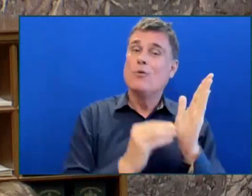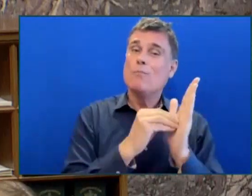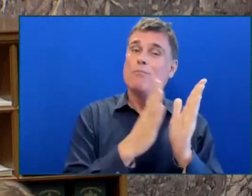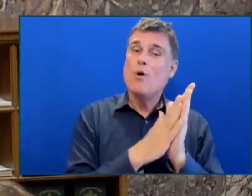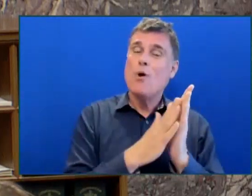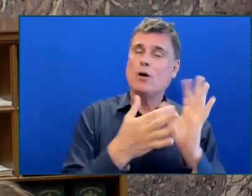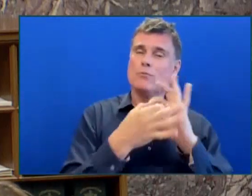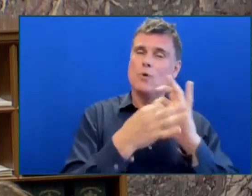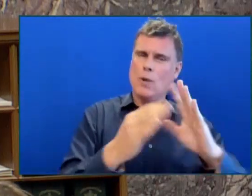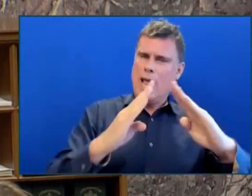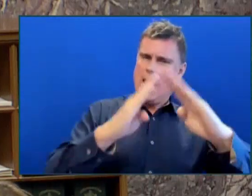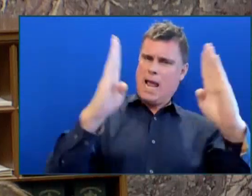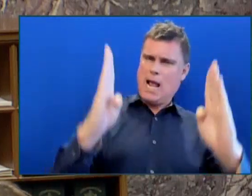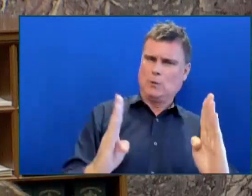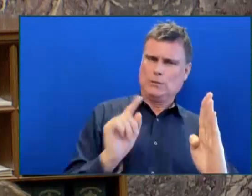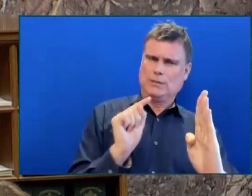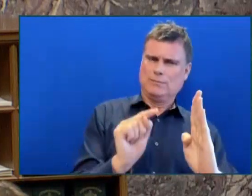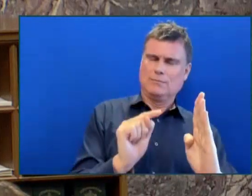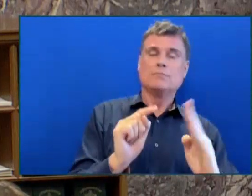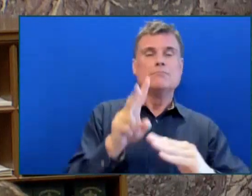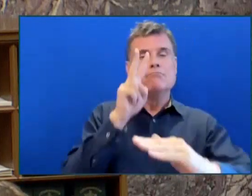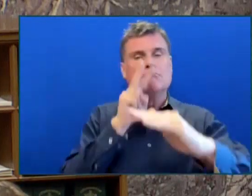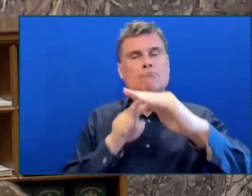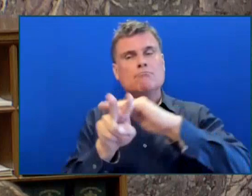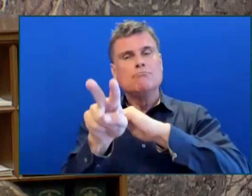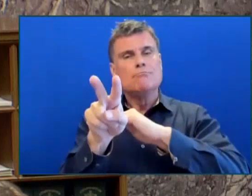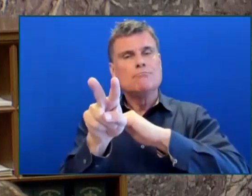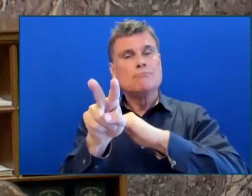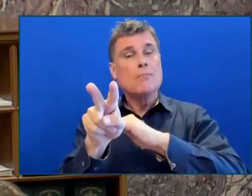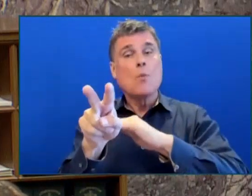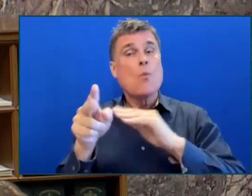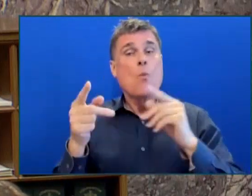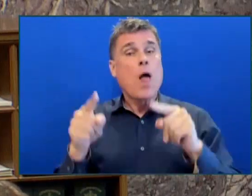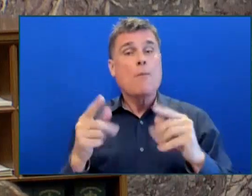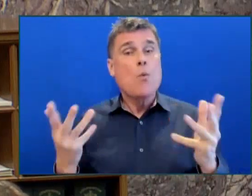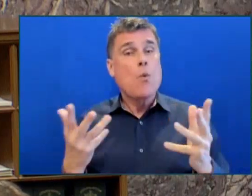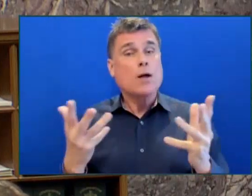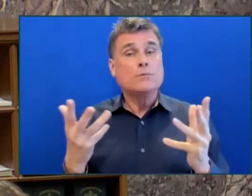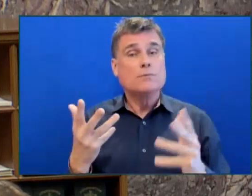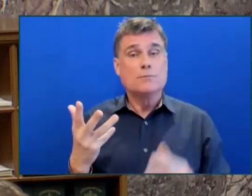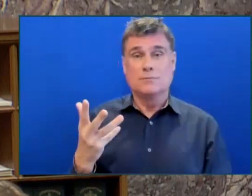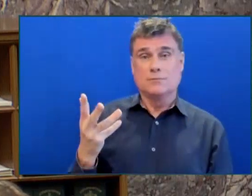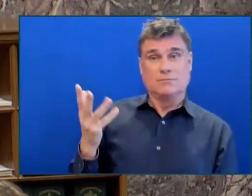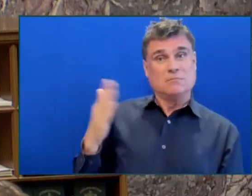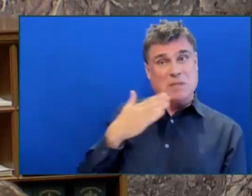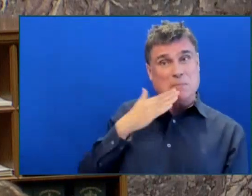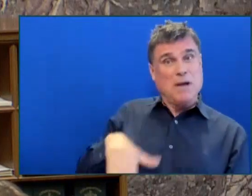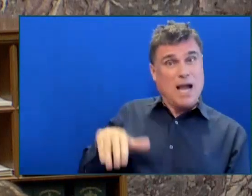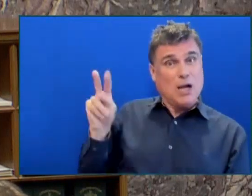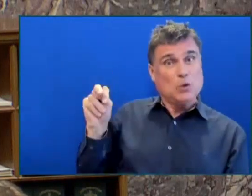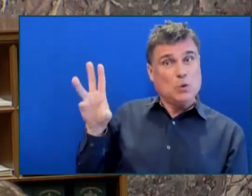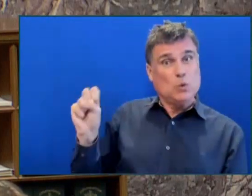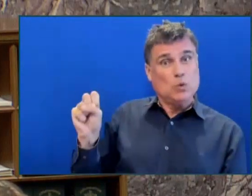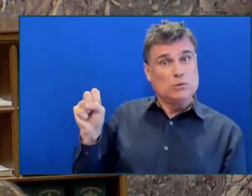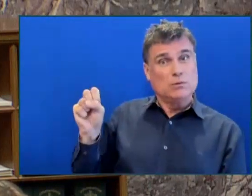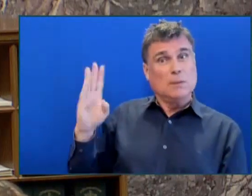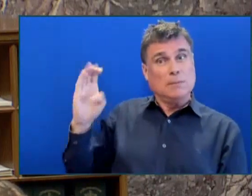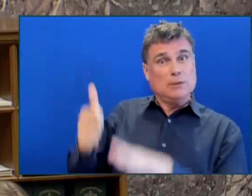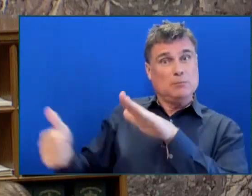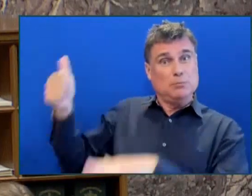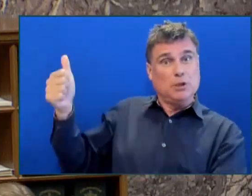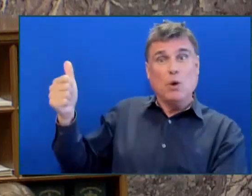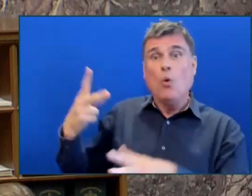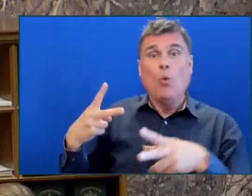more bad news for this Premier, but depressingly, really bad news for young families desperate to own a home.